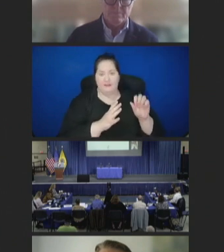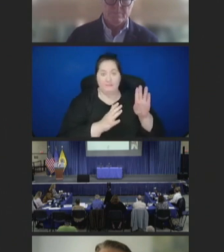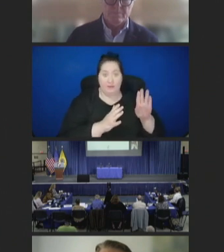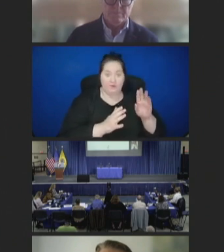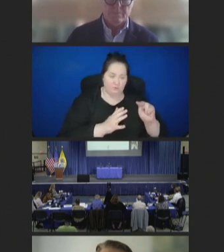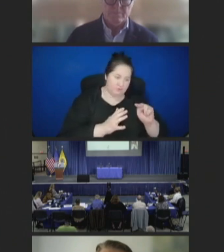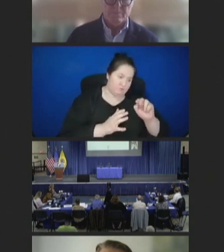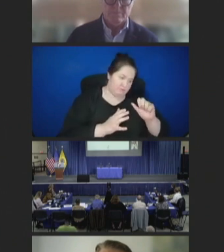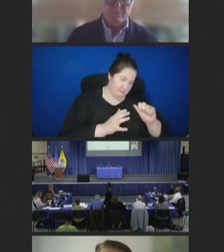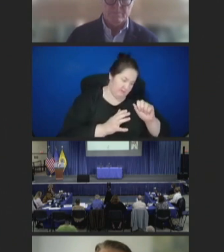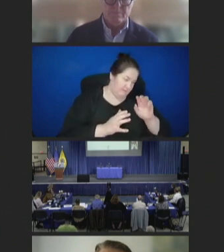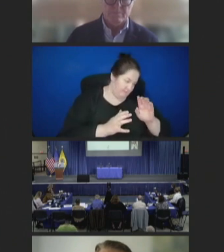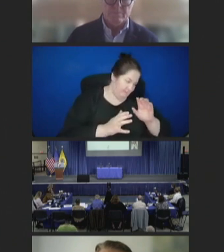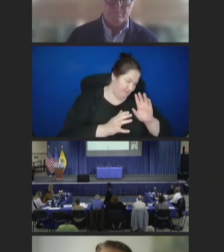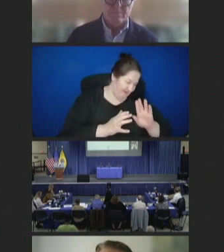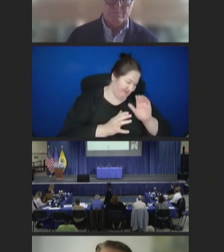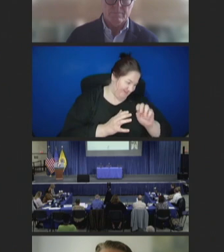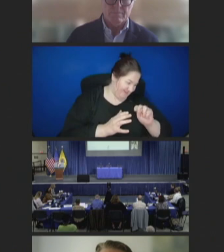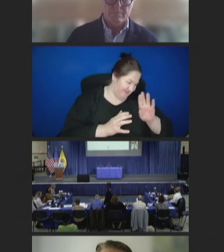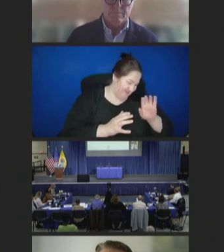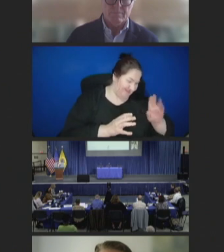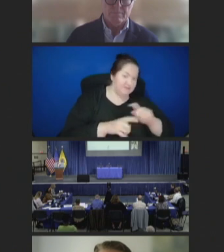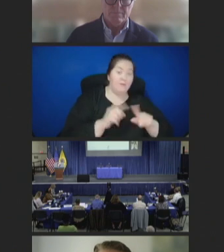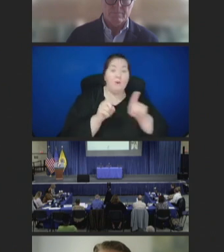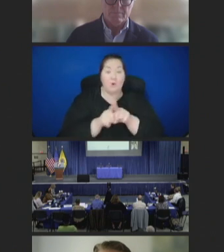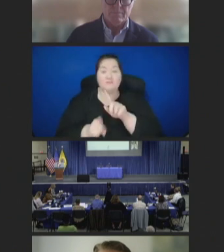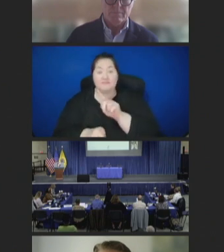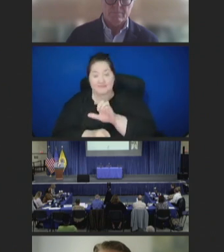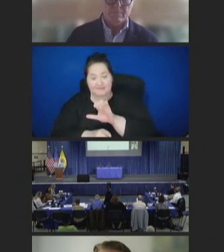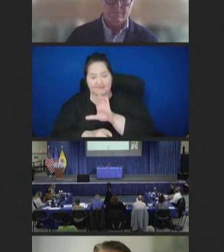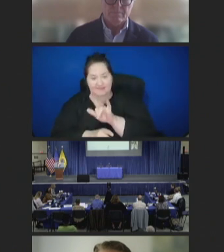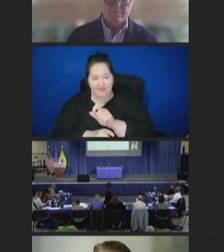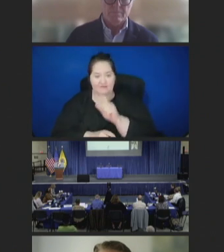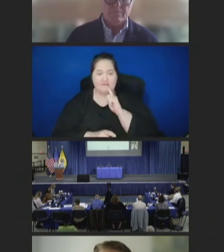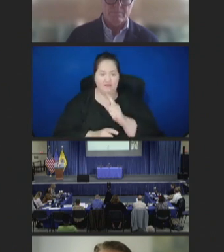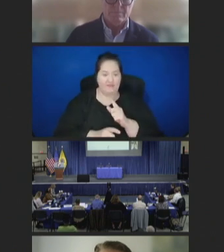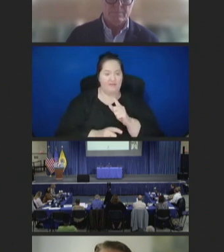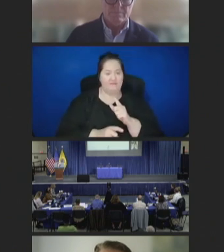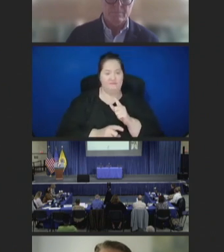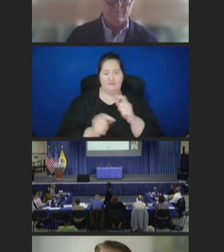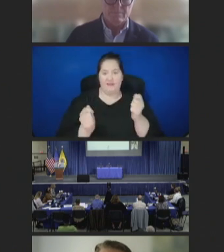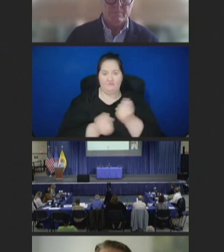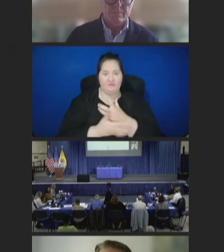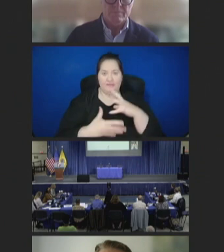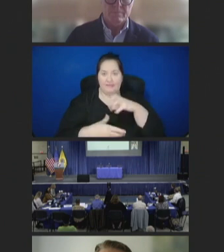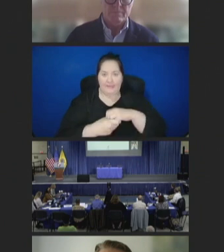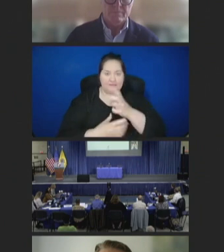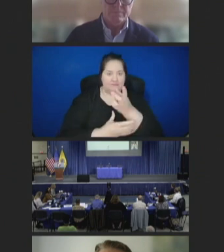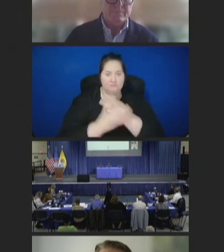have the reassurance of T cells and also eventually NK cells working there.